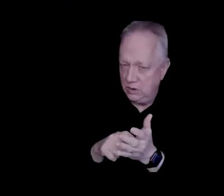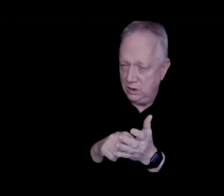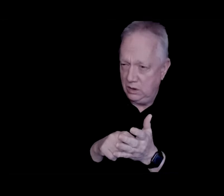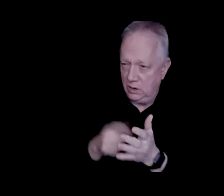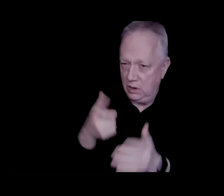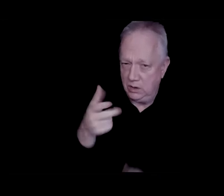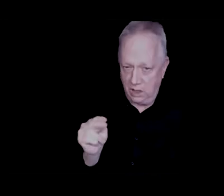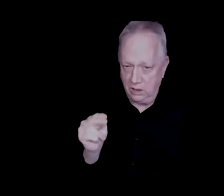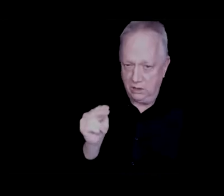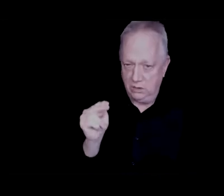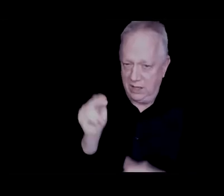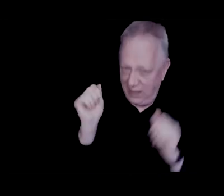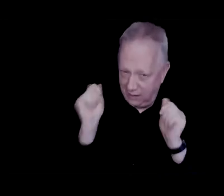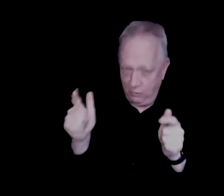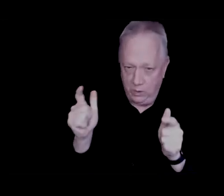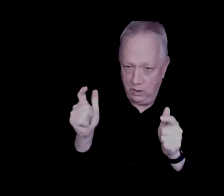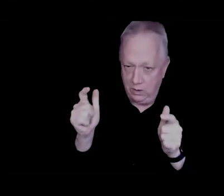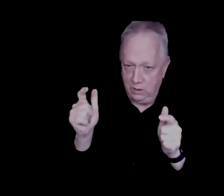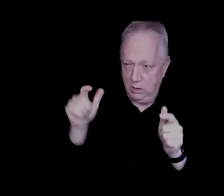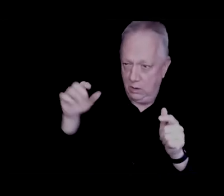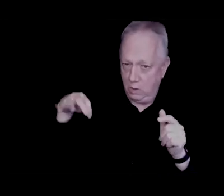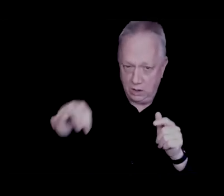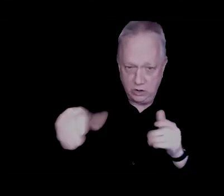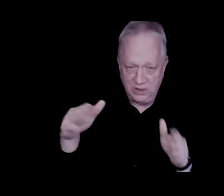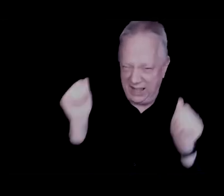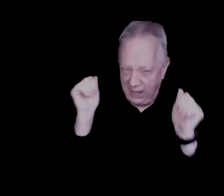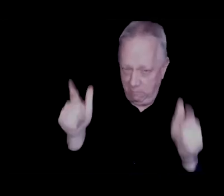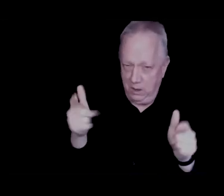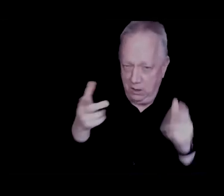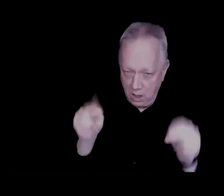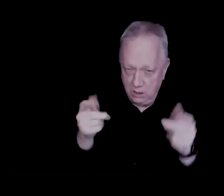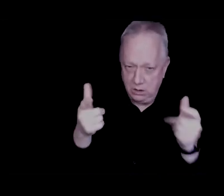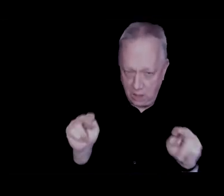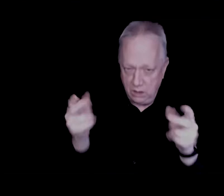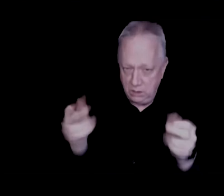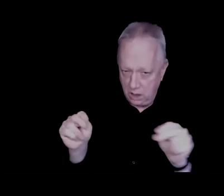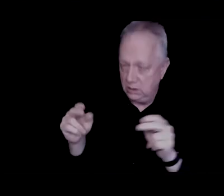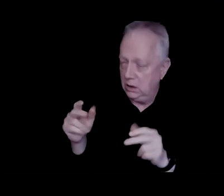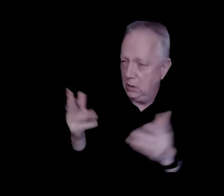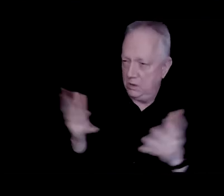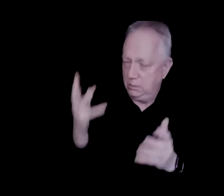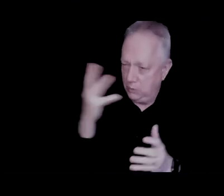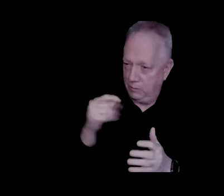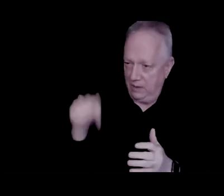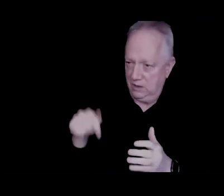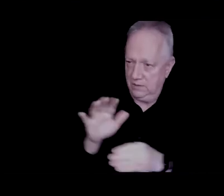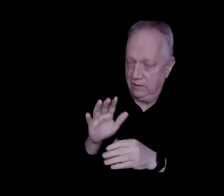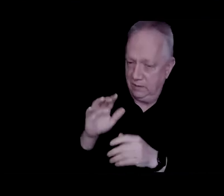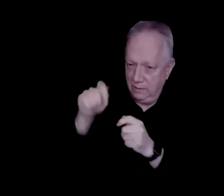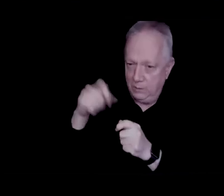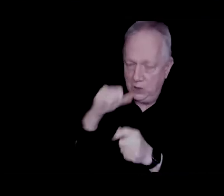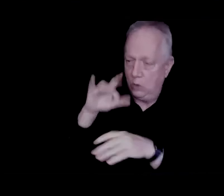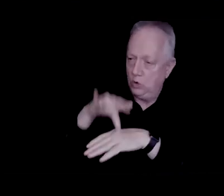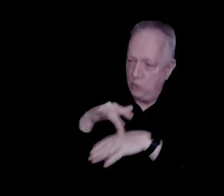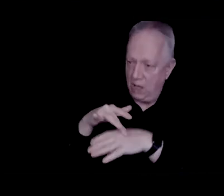guns everywhere. Walking down the street, you see guns. But what's beautiful about the film is you don't dwell on